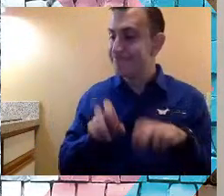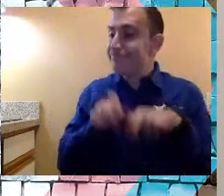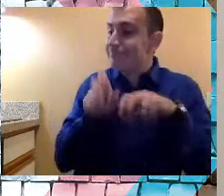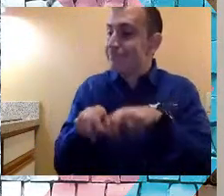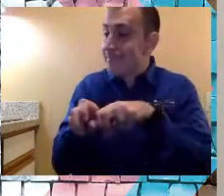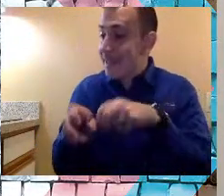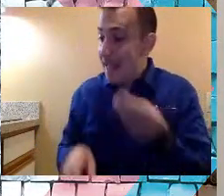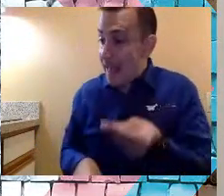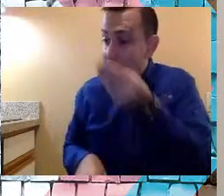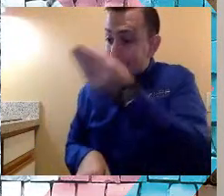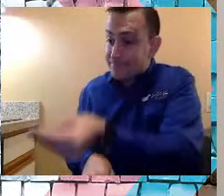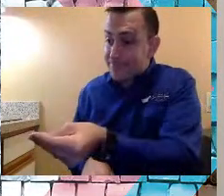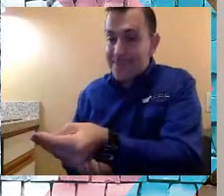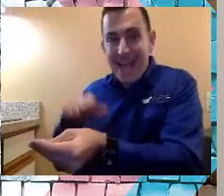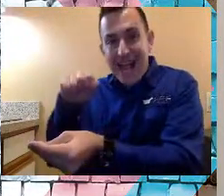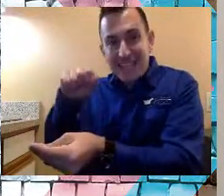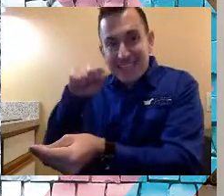carrot.